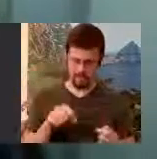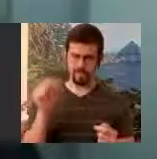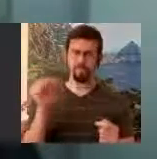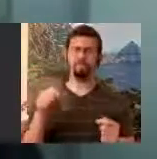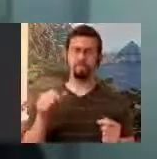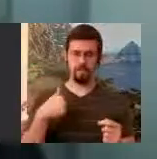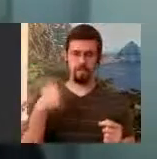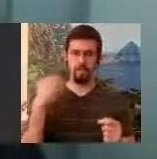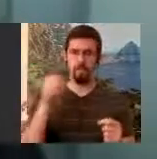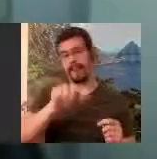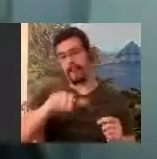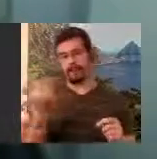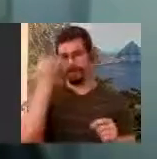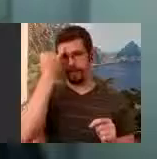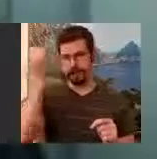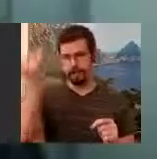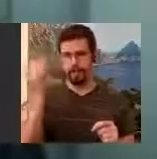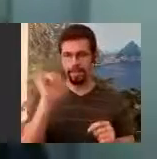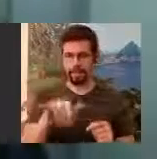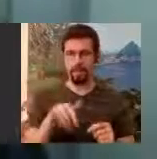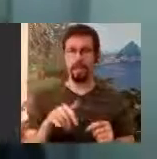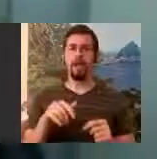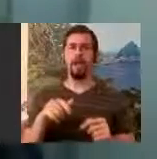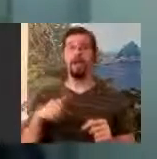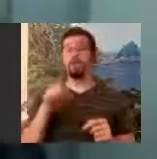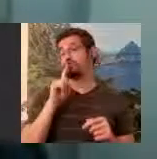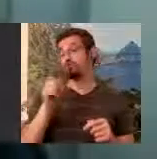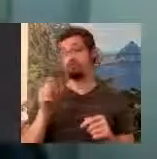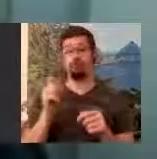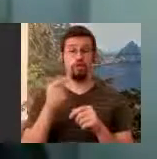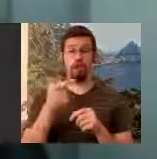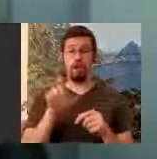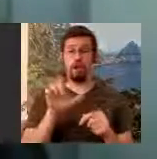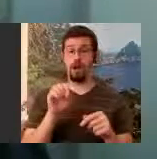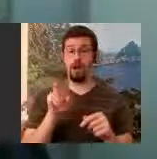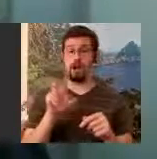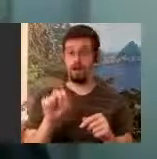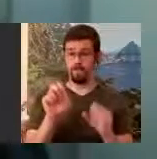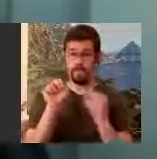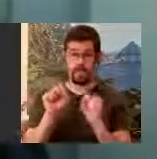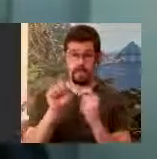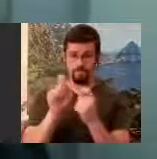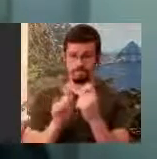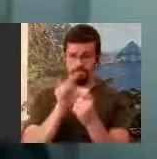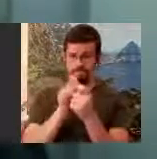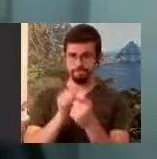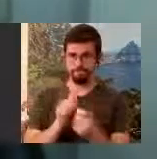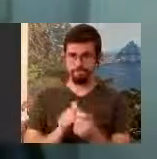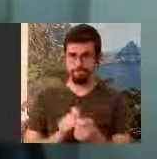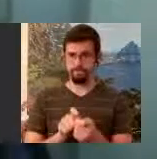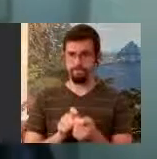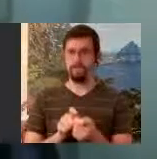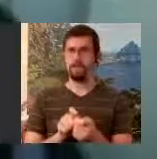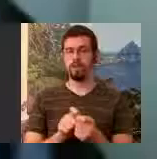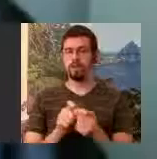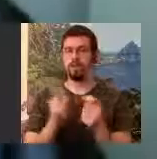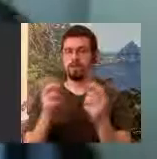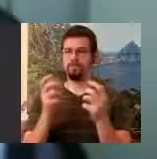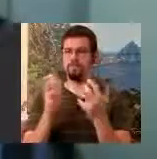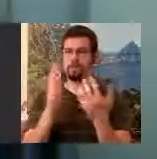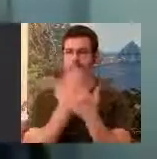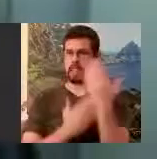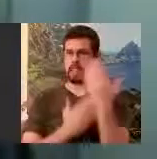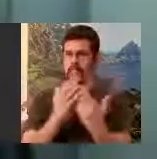nice idea, and I am sure that the glove can very accurately guess the configuration of the